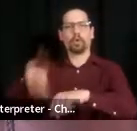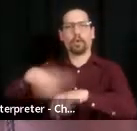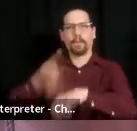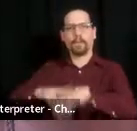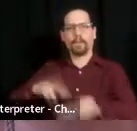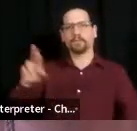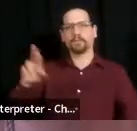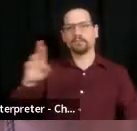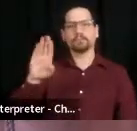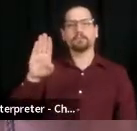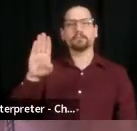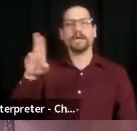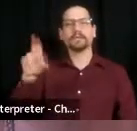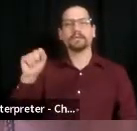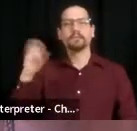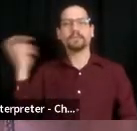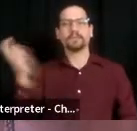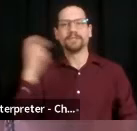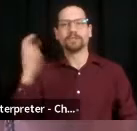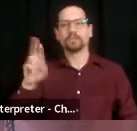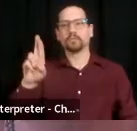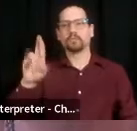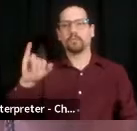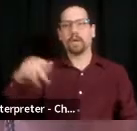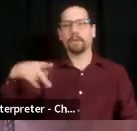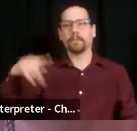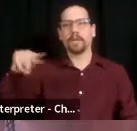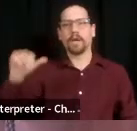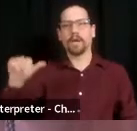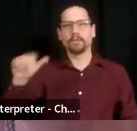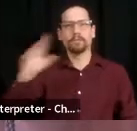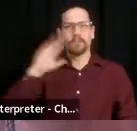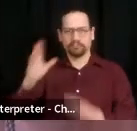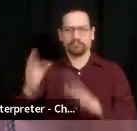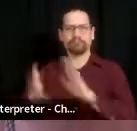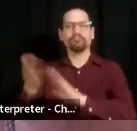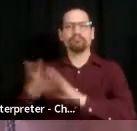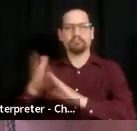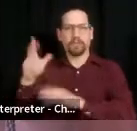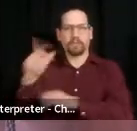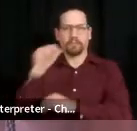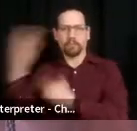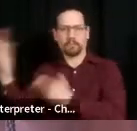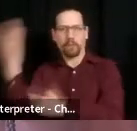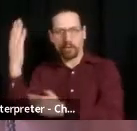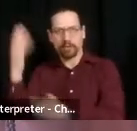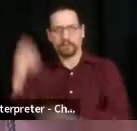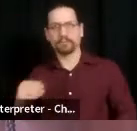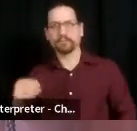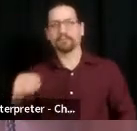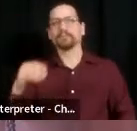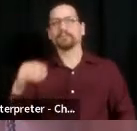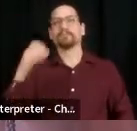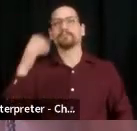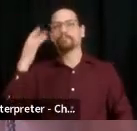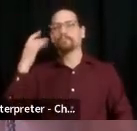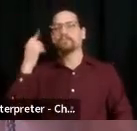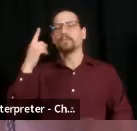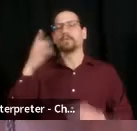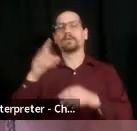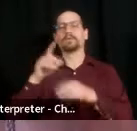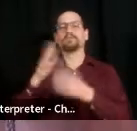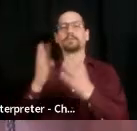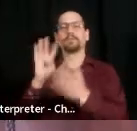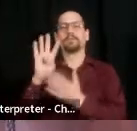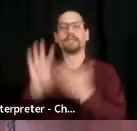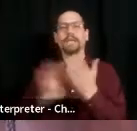to the local municipalities, along with our DOT director Alvidi here, that those hours are going to be